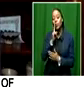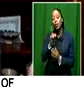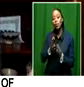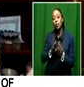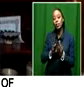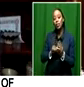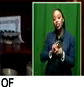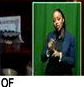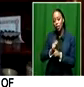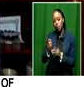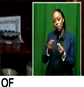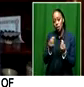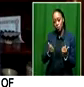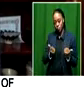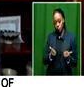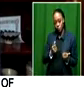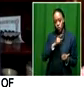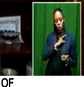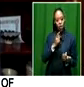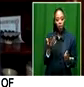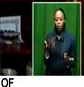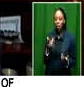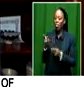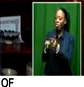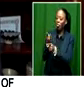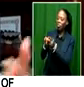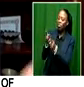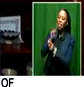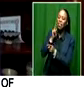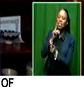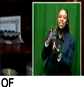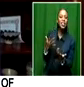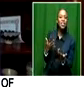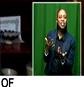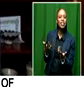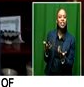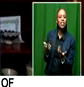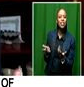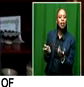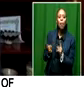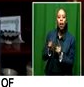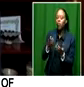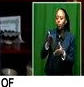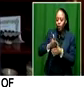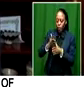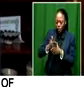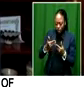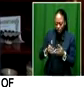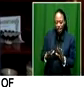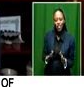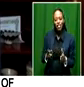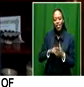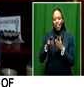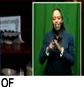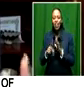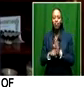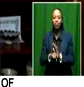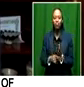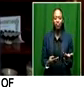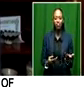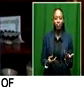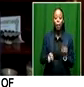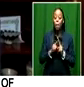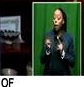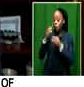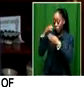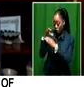because it doesn't help to blame the teachers once they're in service and the results are not good. Yeah. When we did